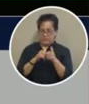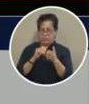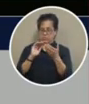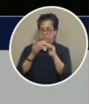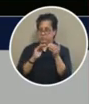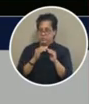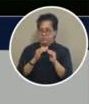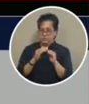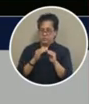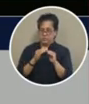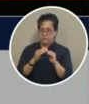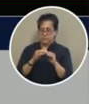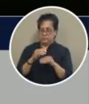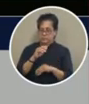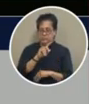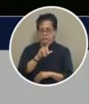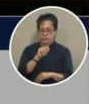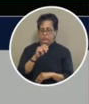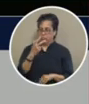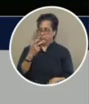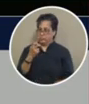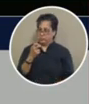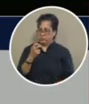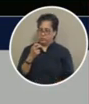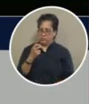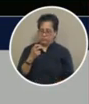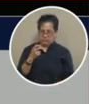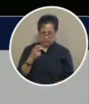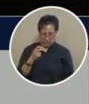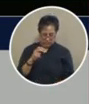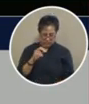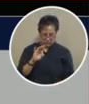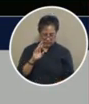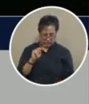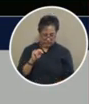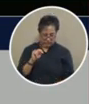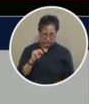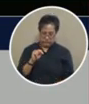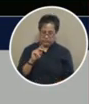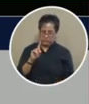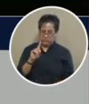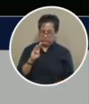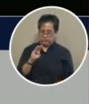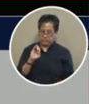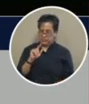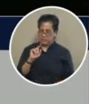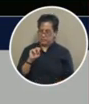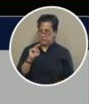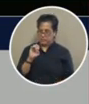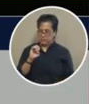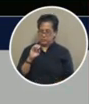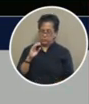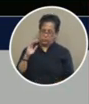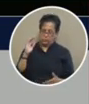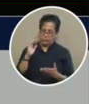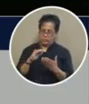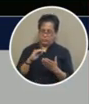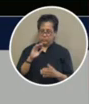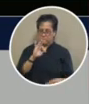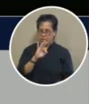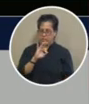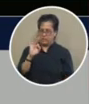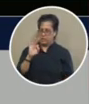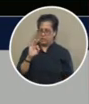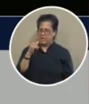back in 2013 had utilized a lot of the fund balance. It had been reduced by almost